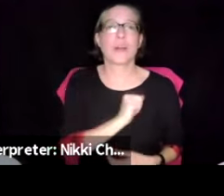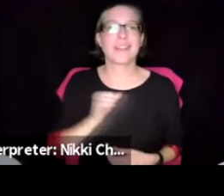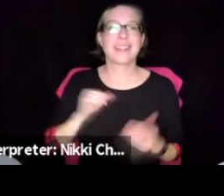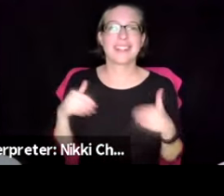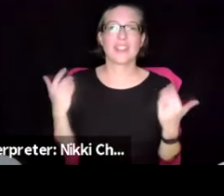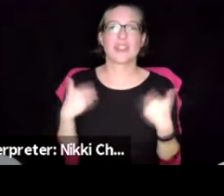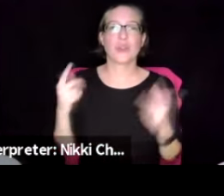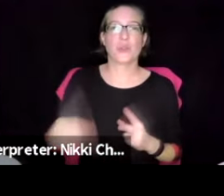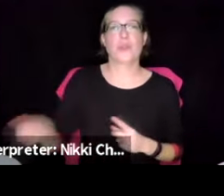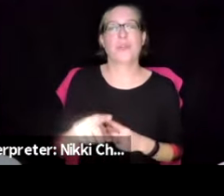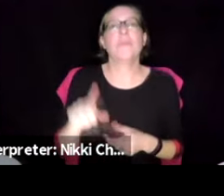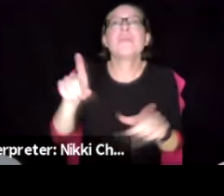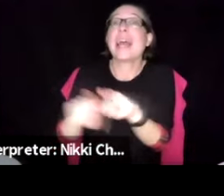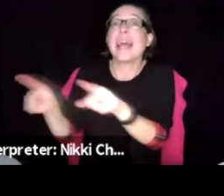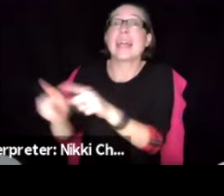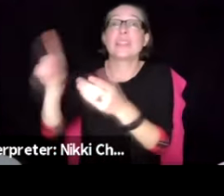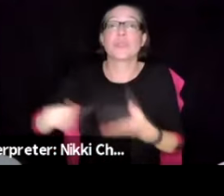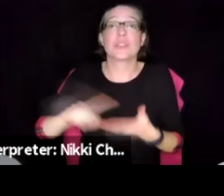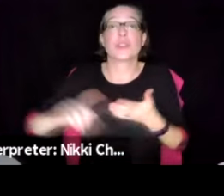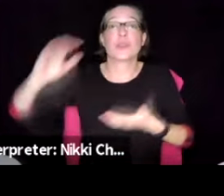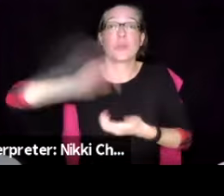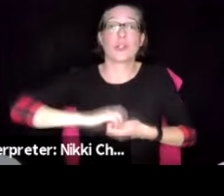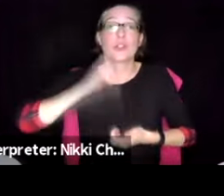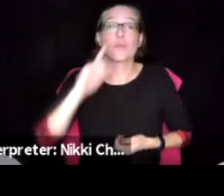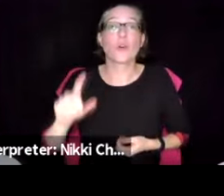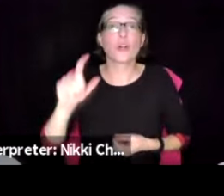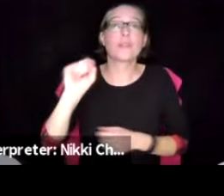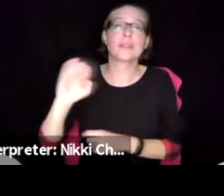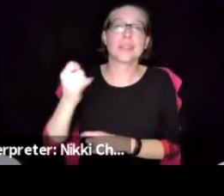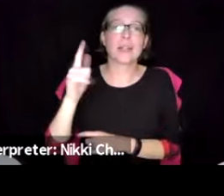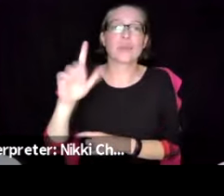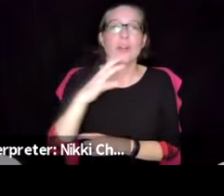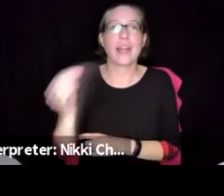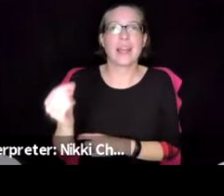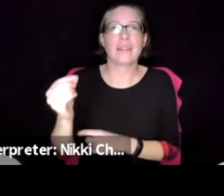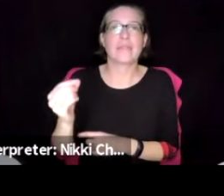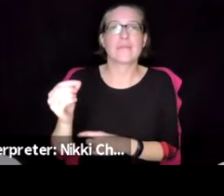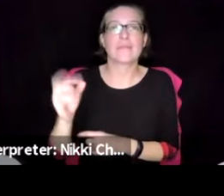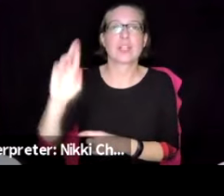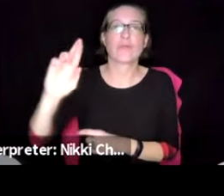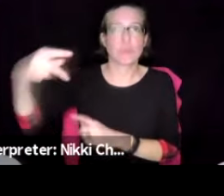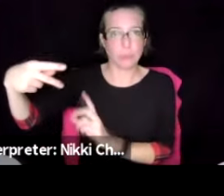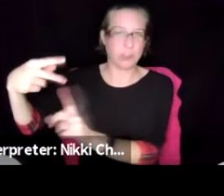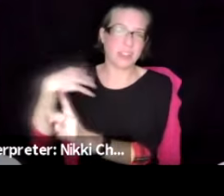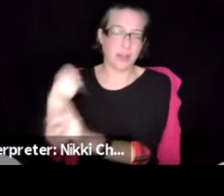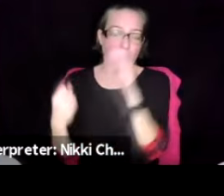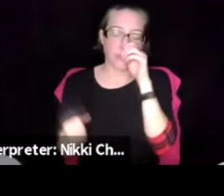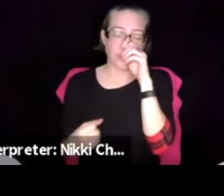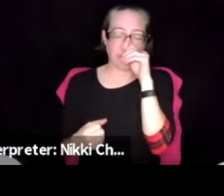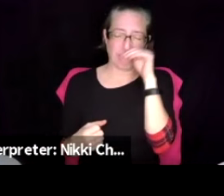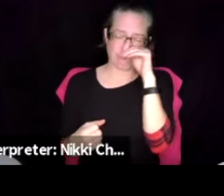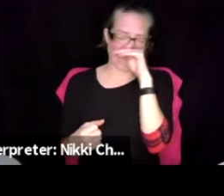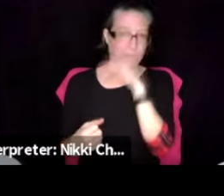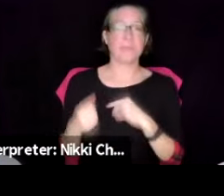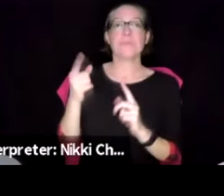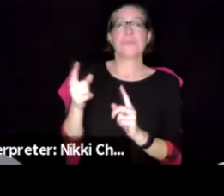health, to help RISE develop an understanding of teen sexual health needs and to provide